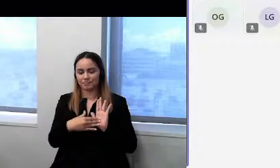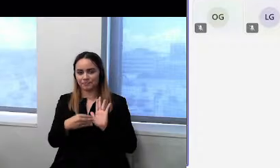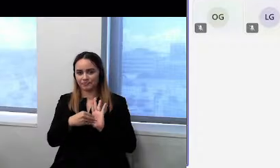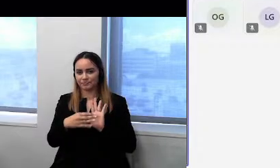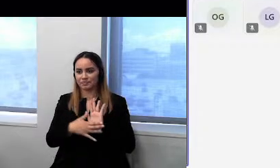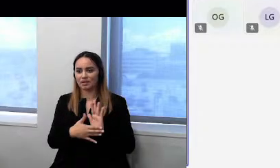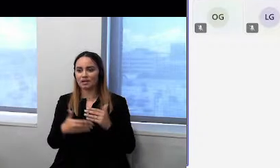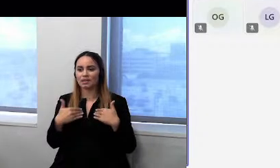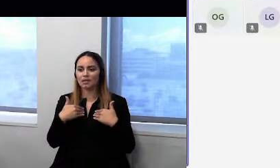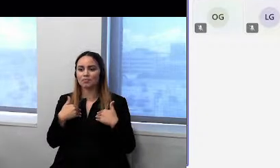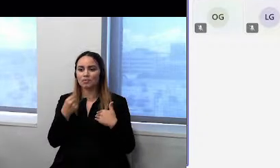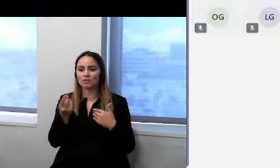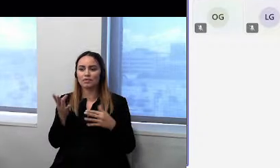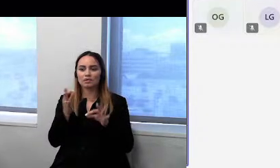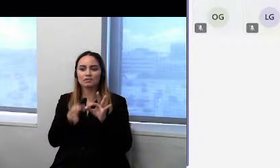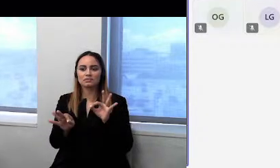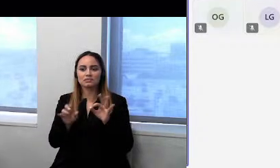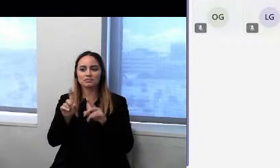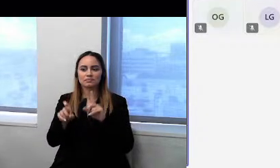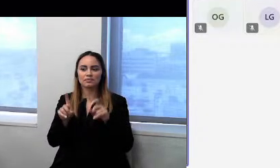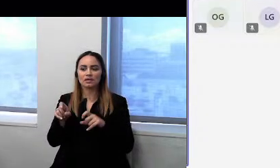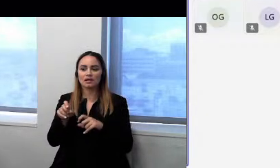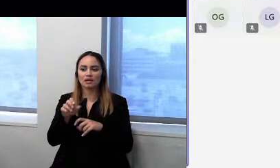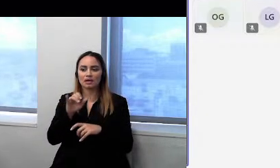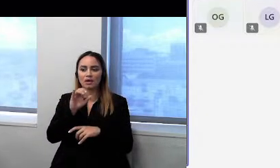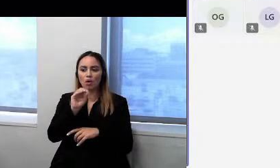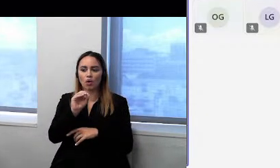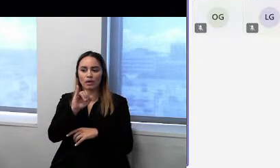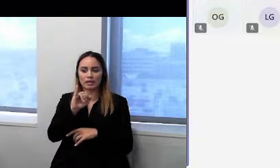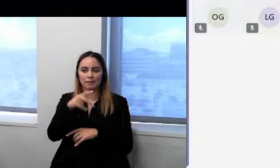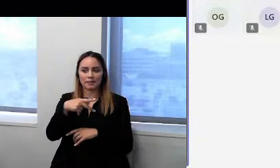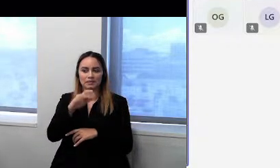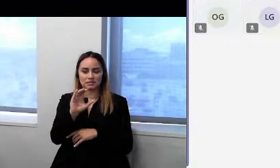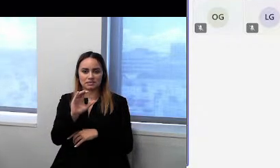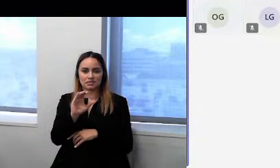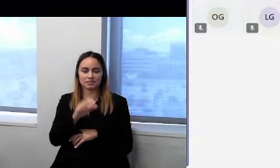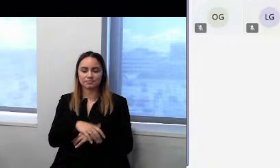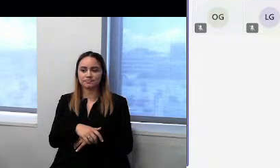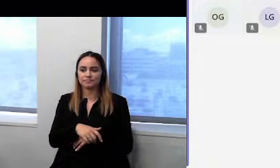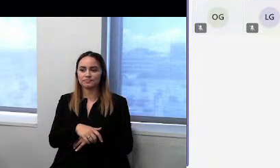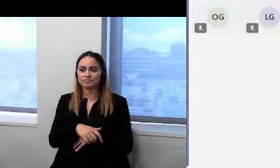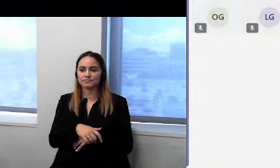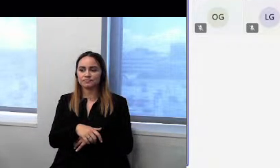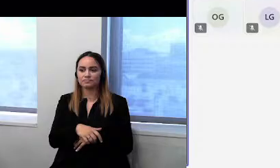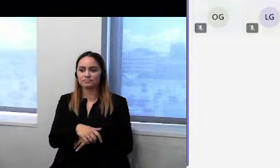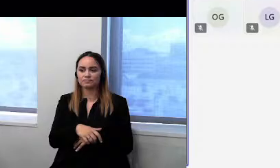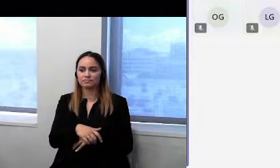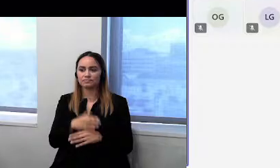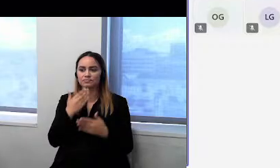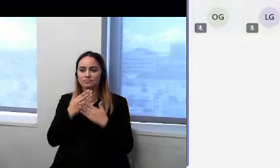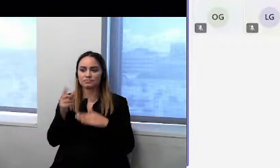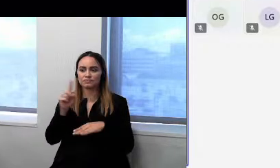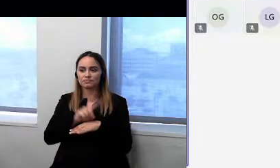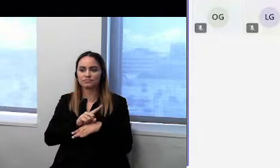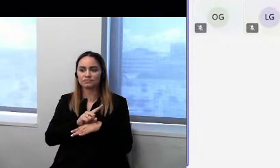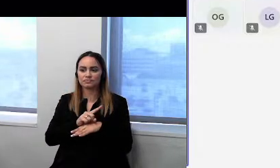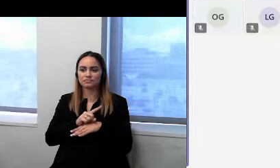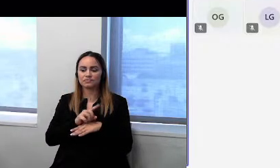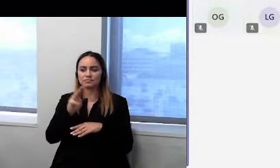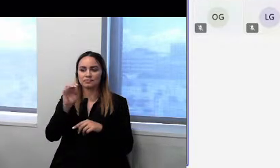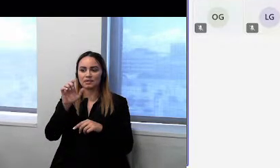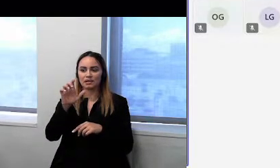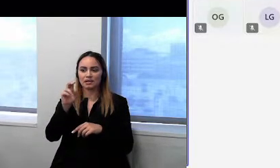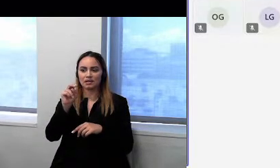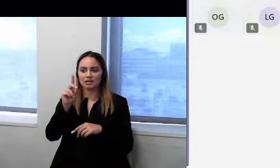questions from OIPC. Mr. Vasquez Melendez, please. Good morning, Mr. Melendez, Attorney Pedro Vasquez on behalf of